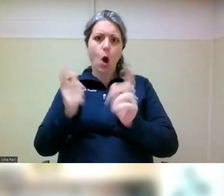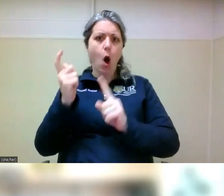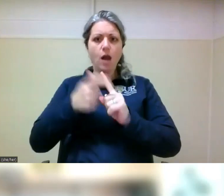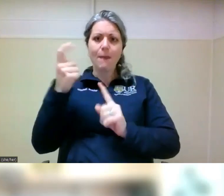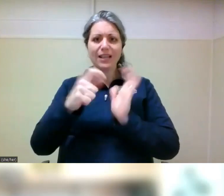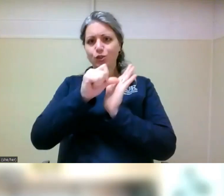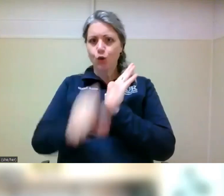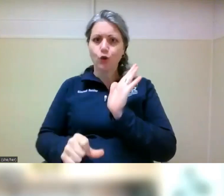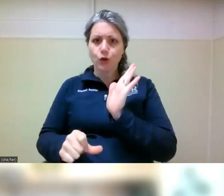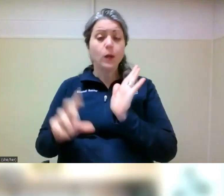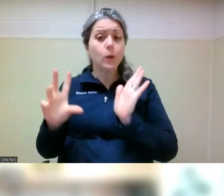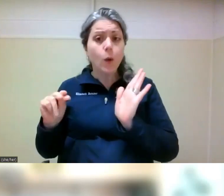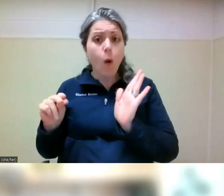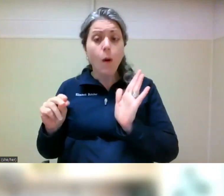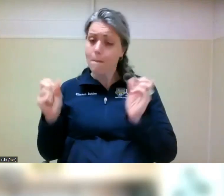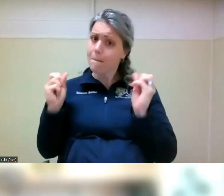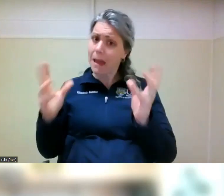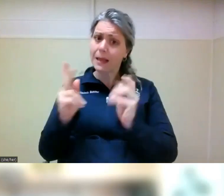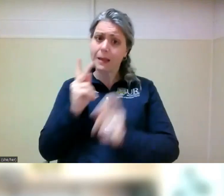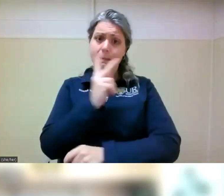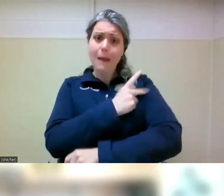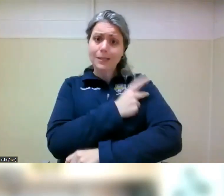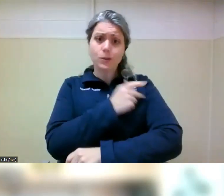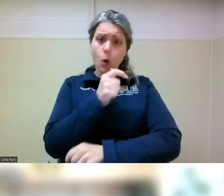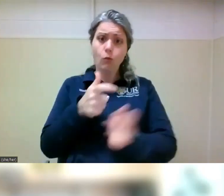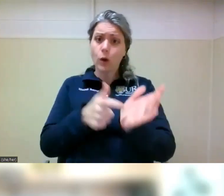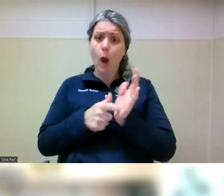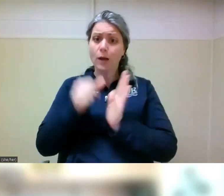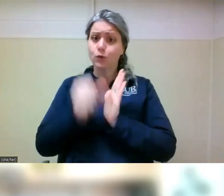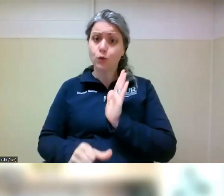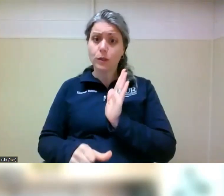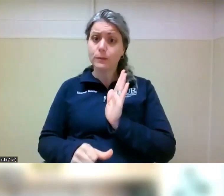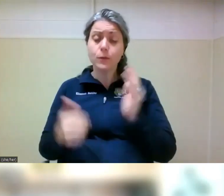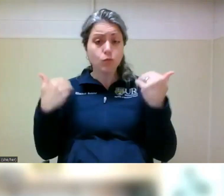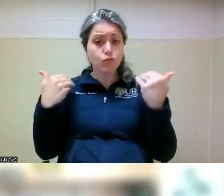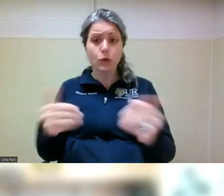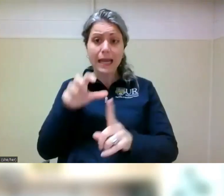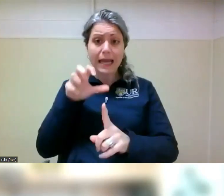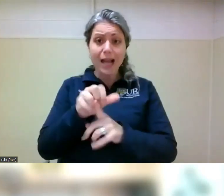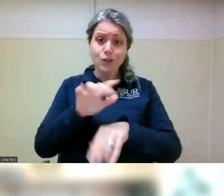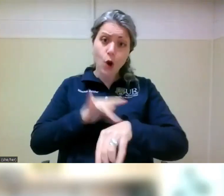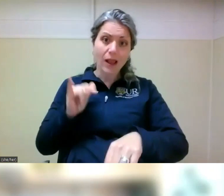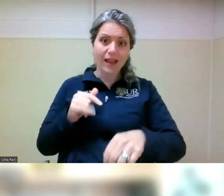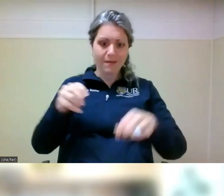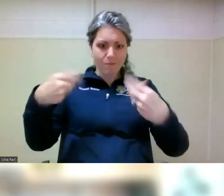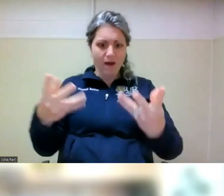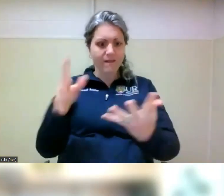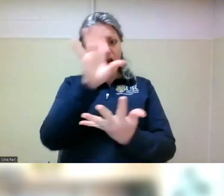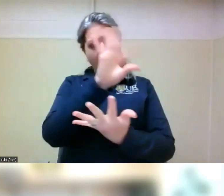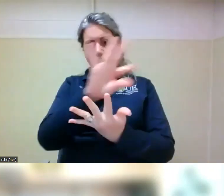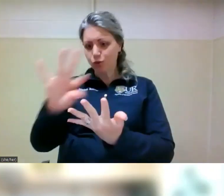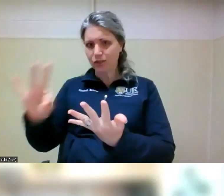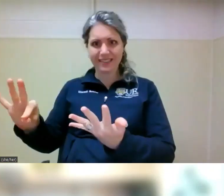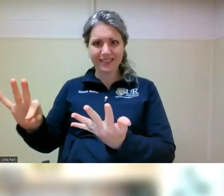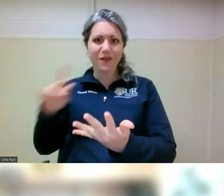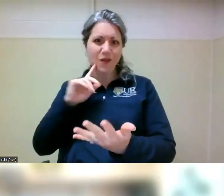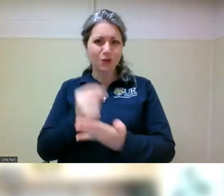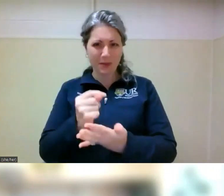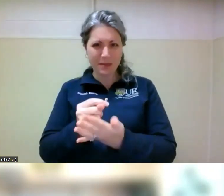fact, there's a lot of patients that don't need surgery for anal cancer. So catching it early really provides you with a lot of options in terms of